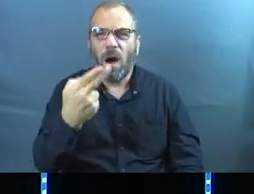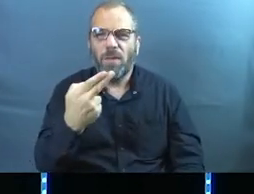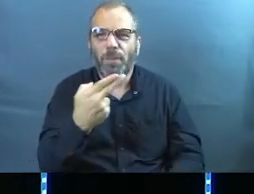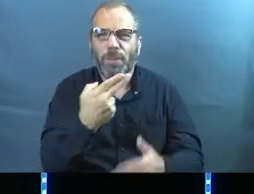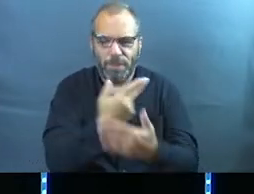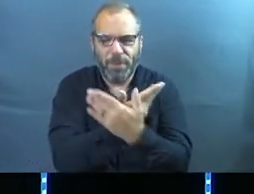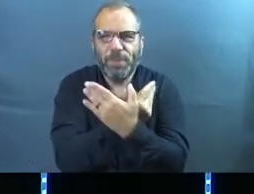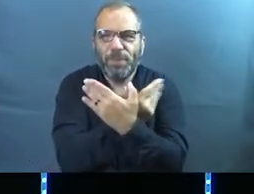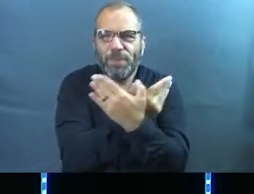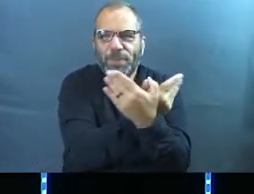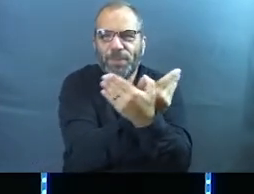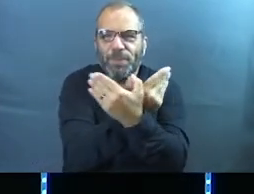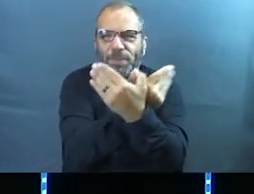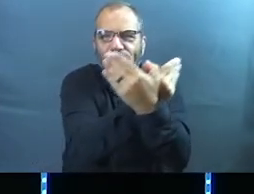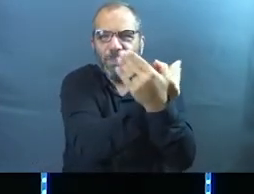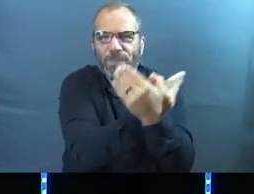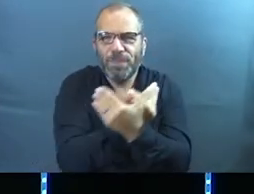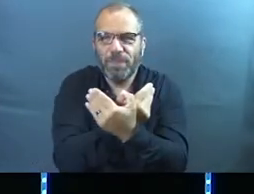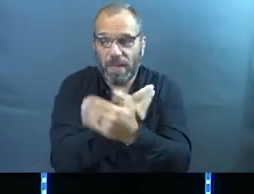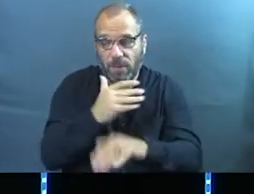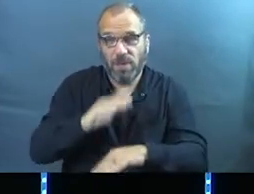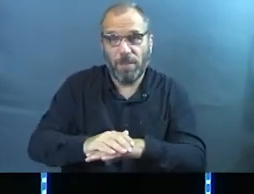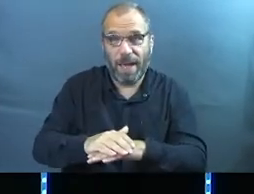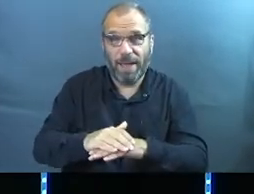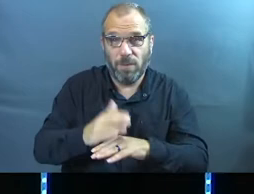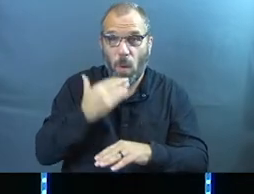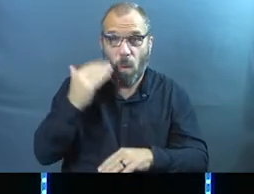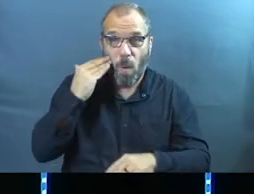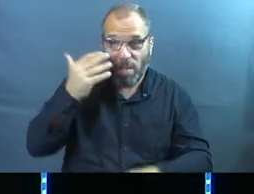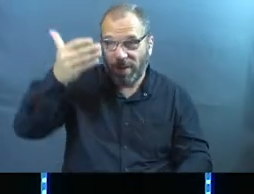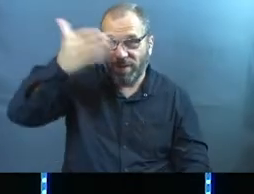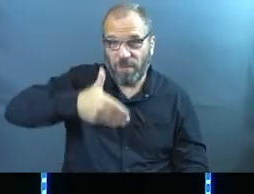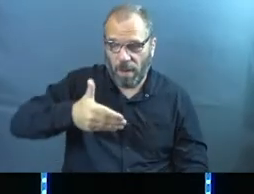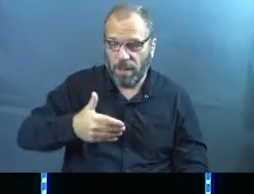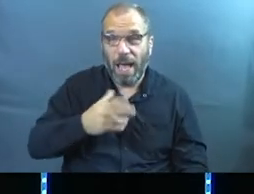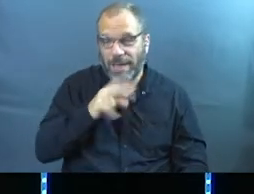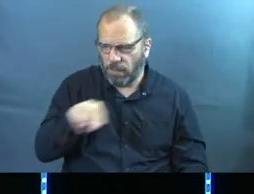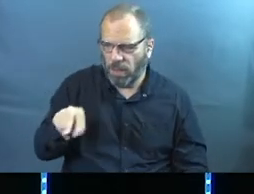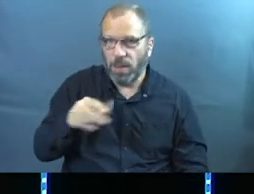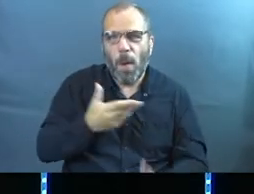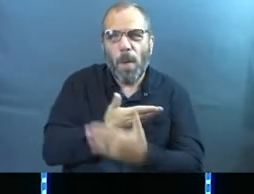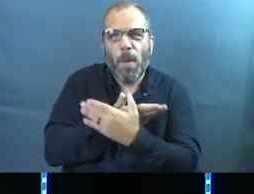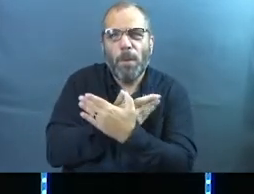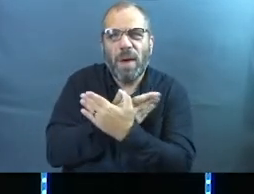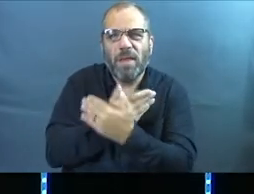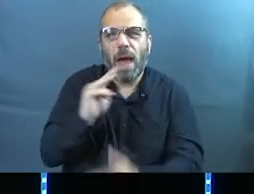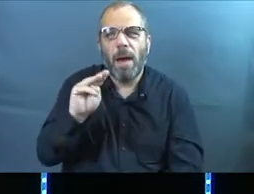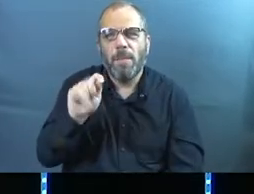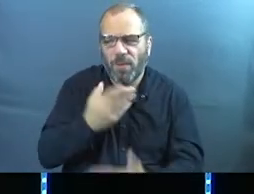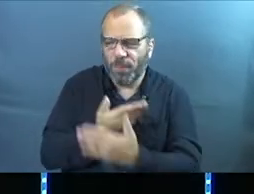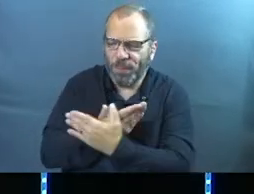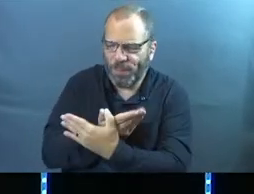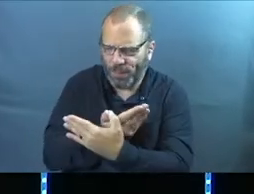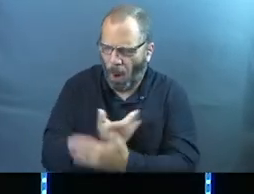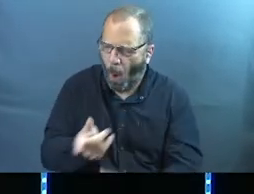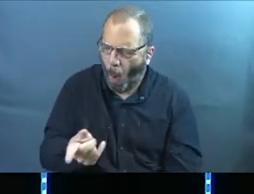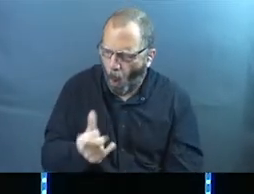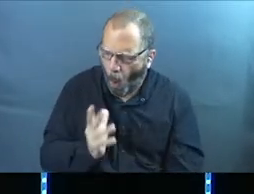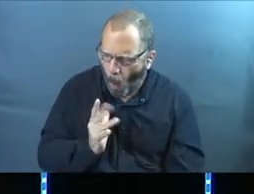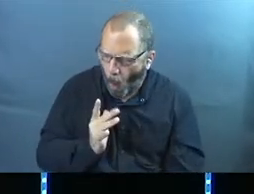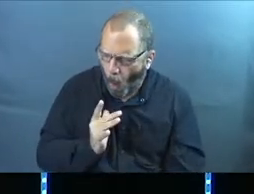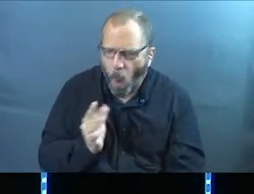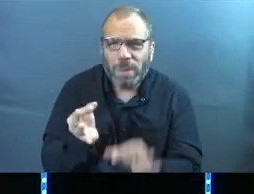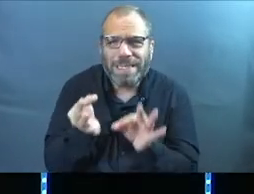day, and it was on my front porch, and it was the most beautiful moth I had ever seen.